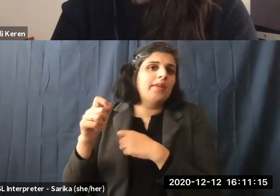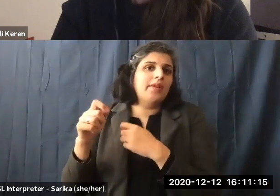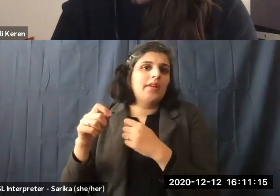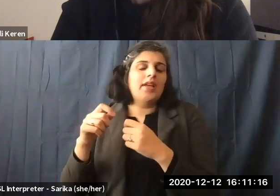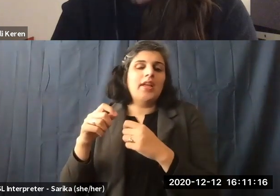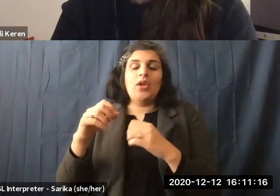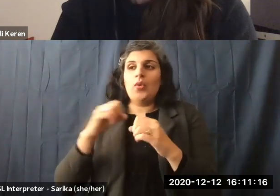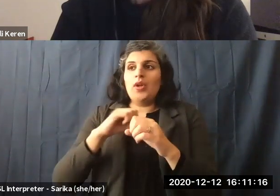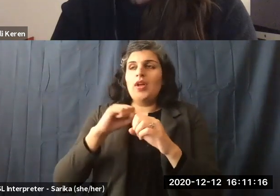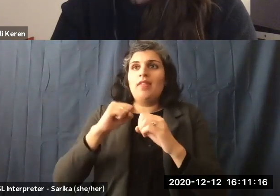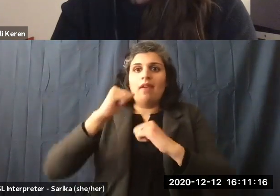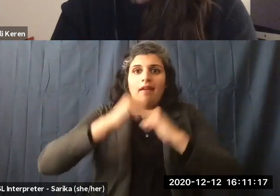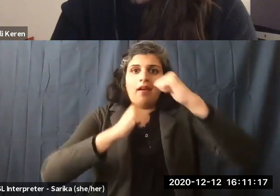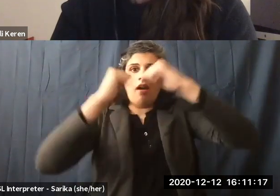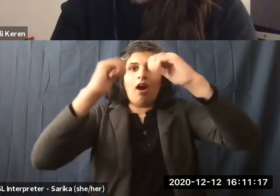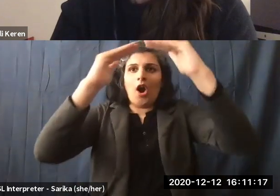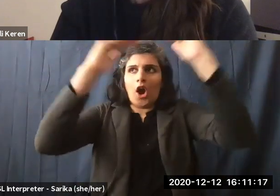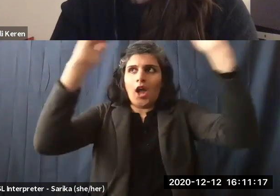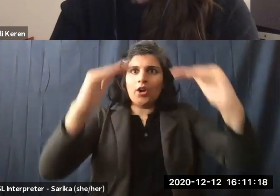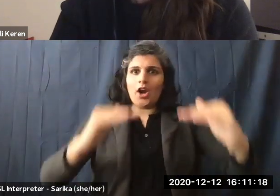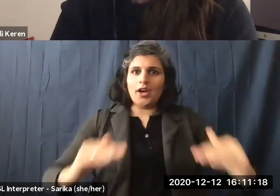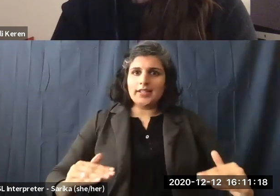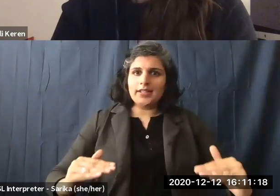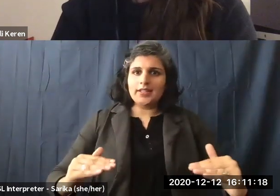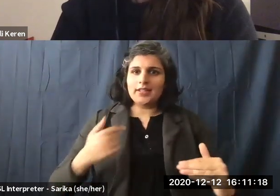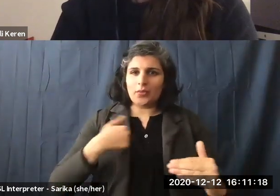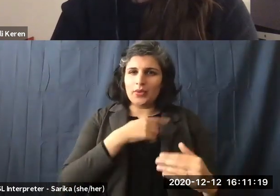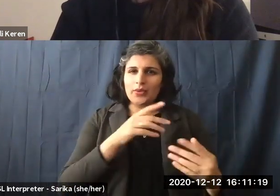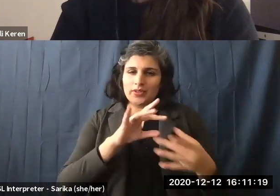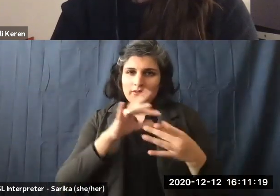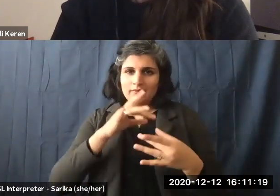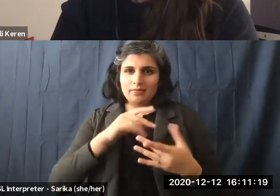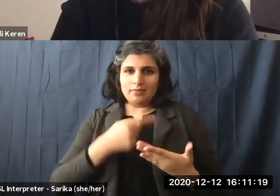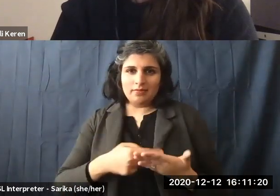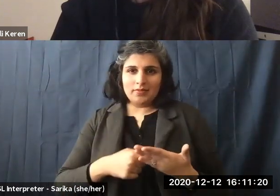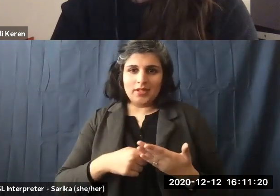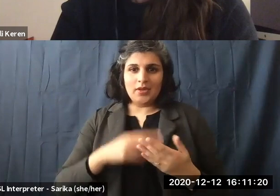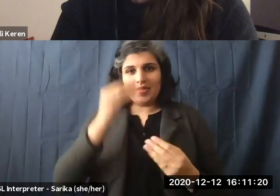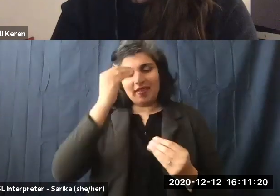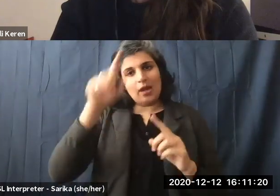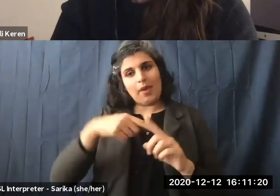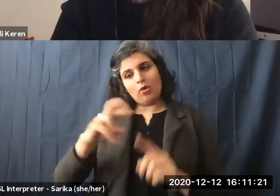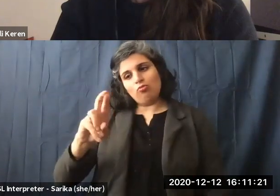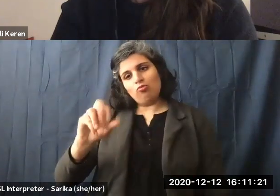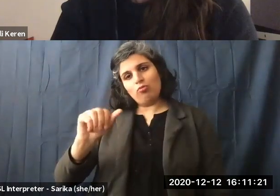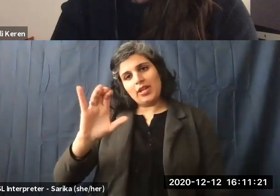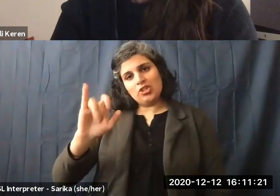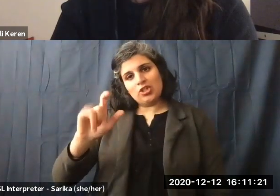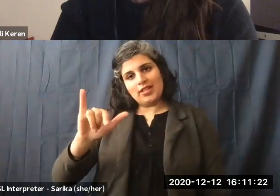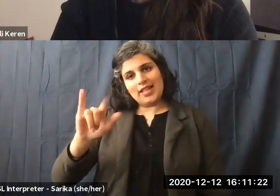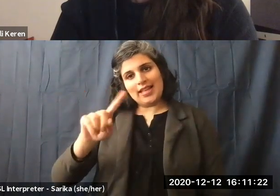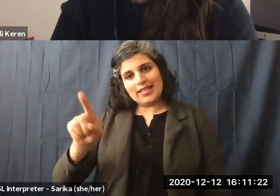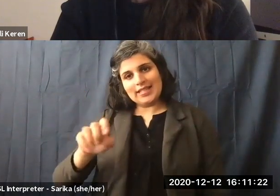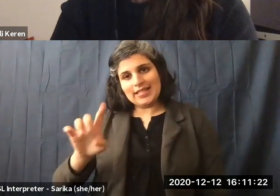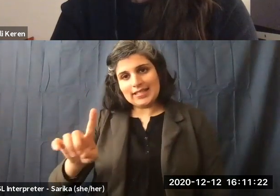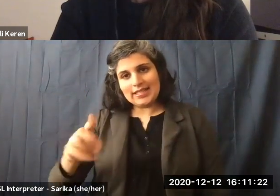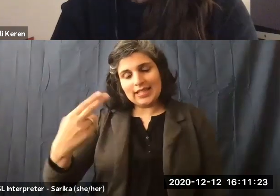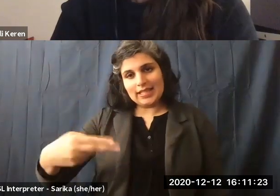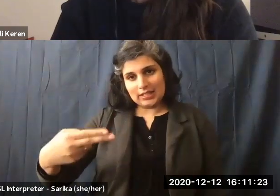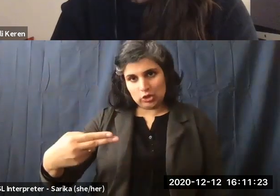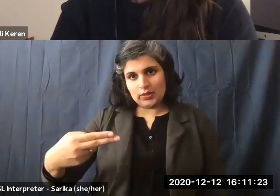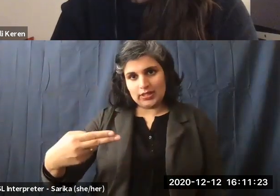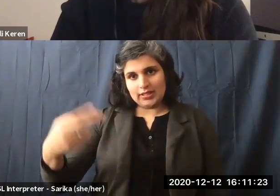hierarchies that we've been talking about. So when we think historically about racialized histories within and beyond the United States, like